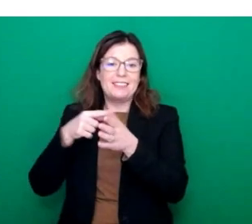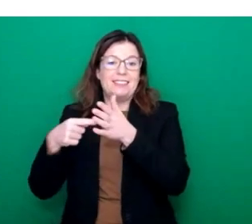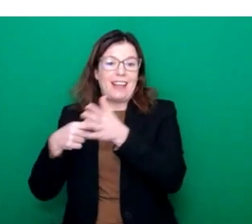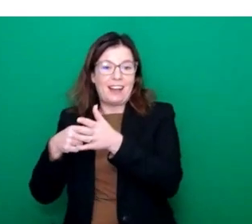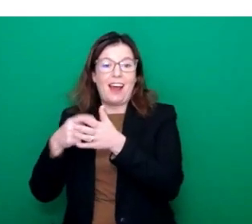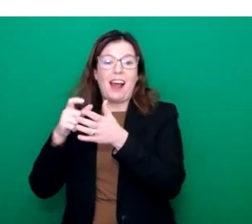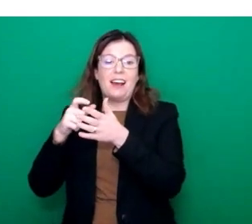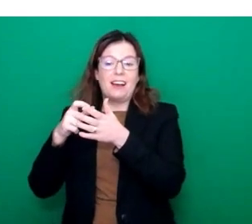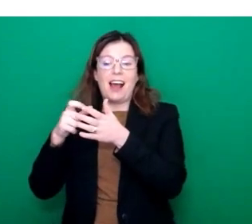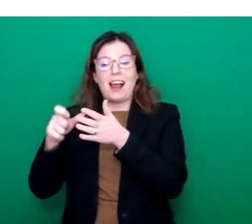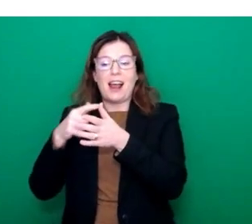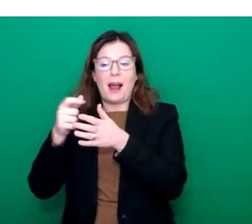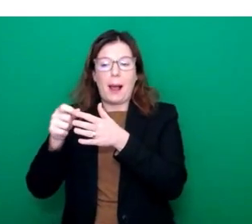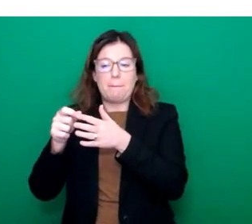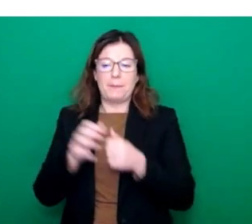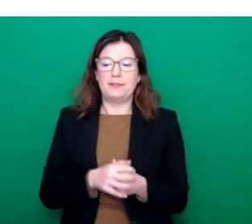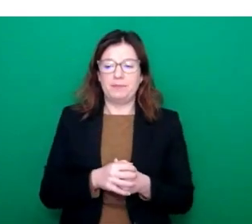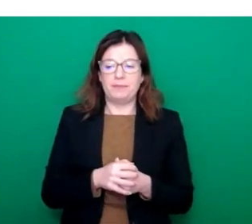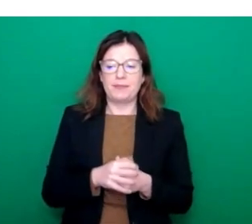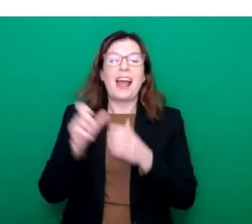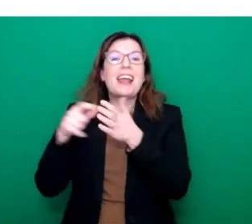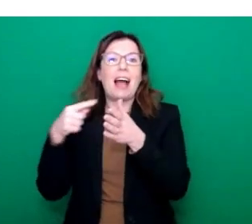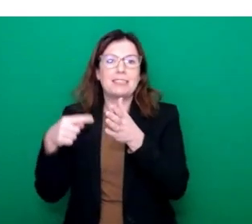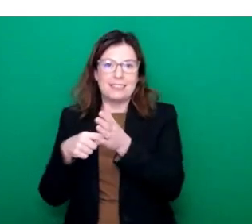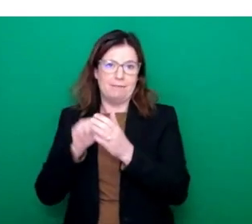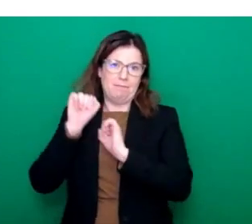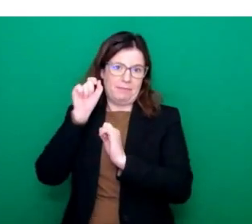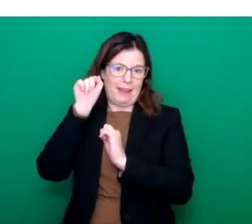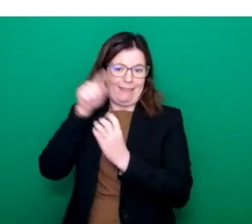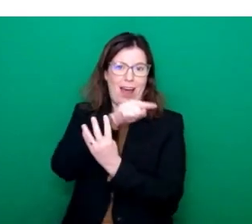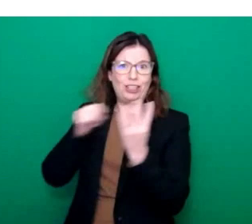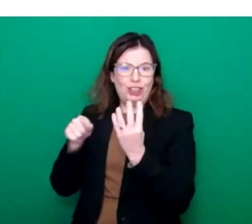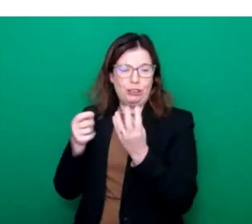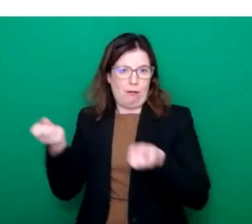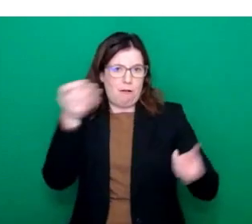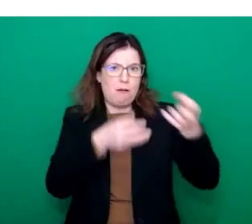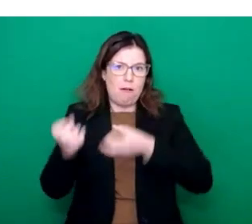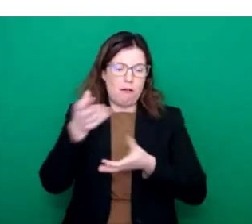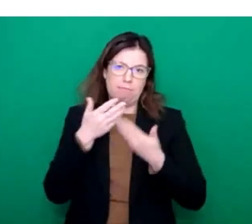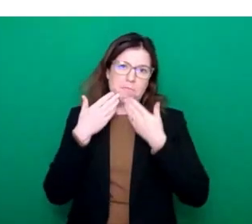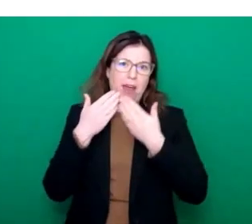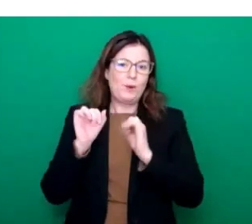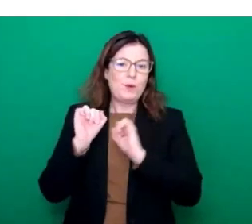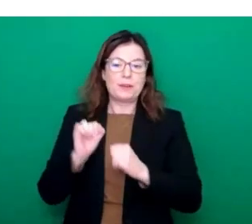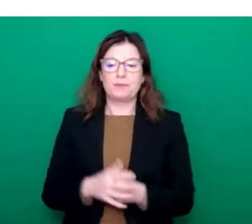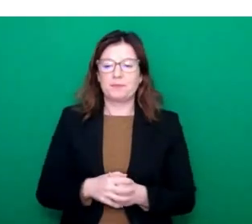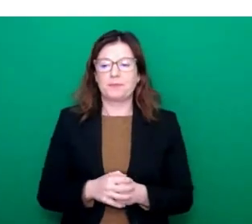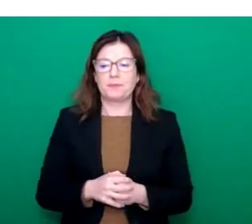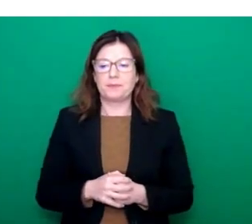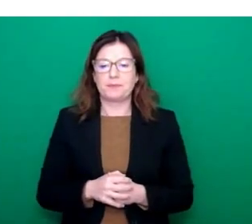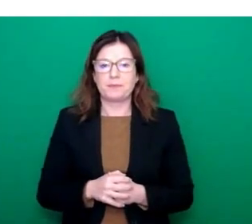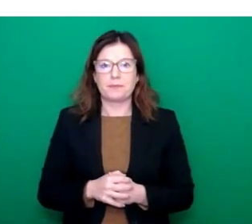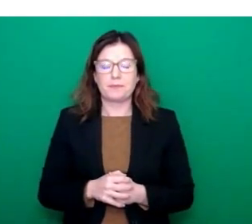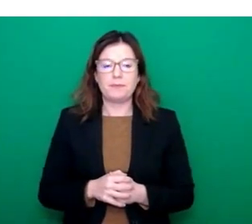Pollard for their brilliant innovations that you're going to hear about today. So I'll first